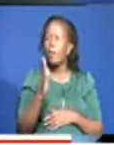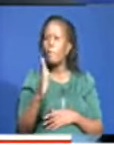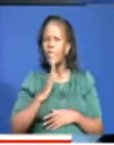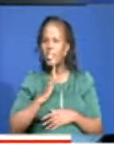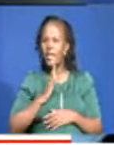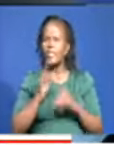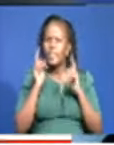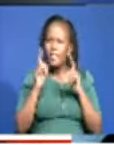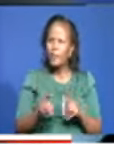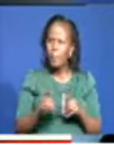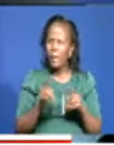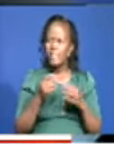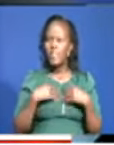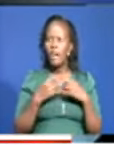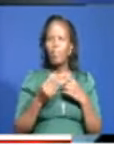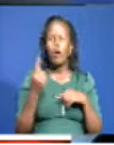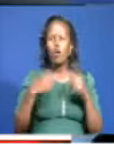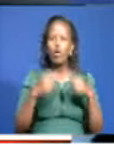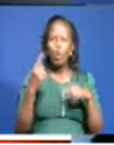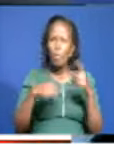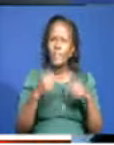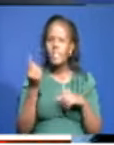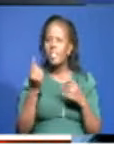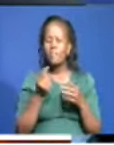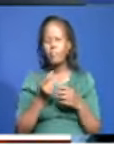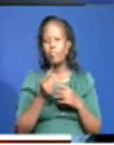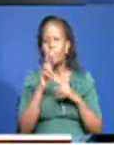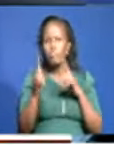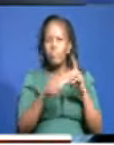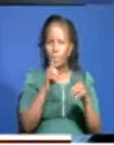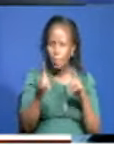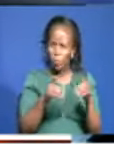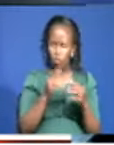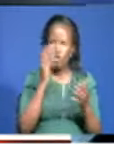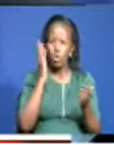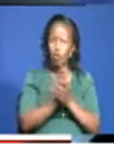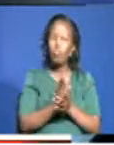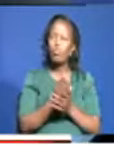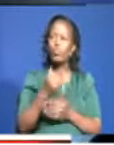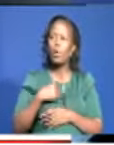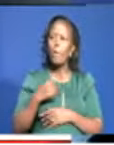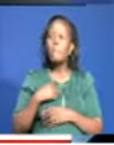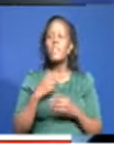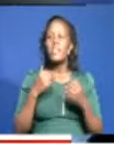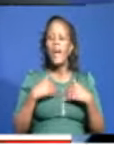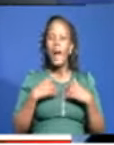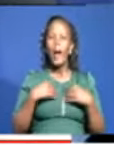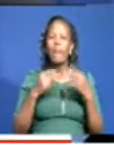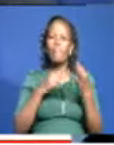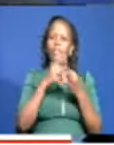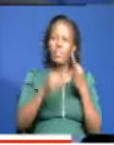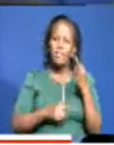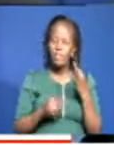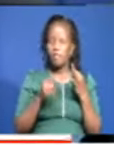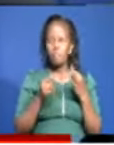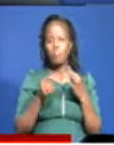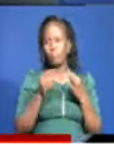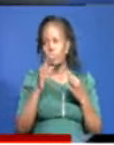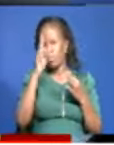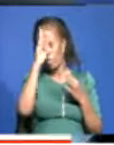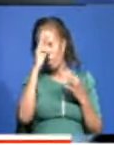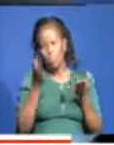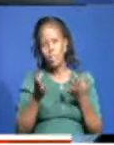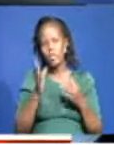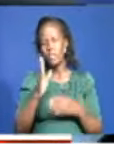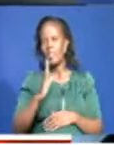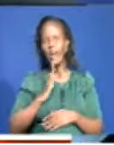by any competitive, you'll get a bodyguard? Yes, I'm entitled to more than three of them. What's wrong if I get one